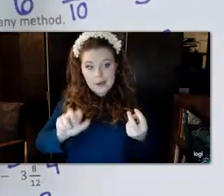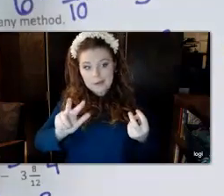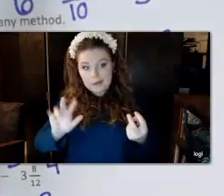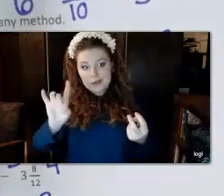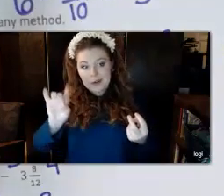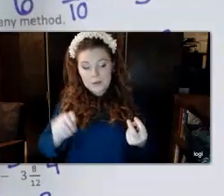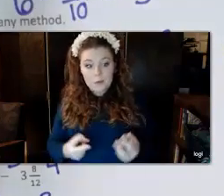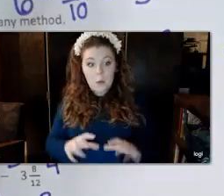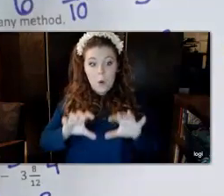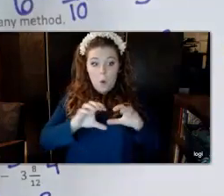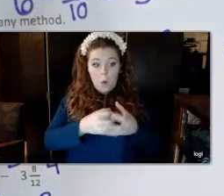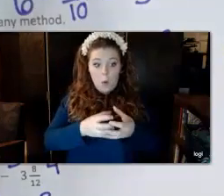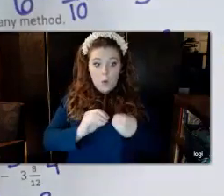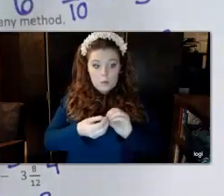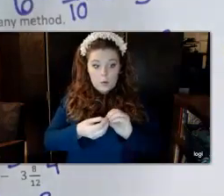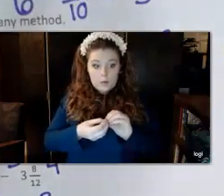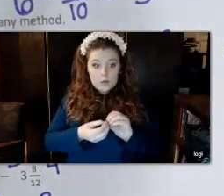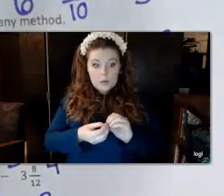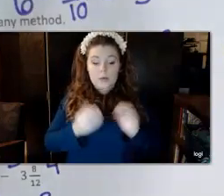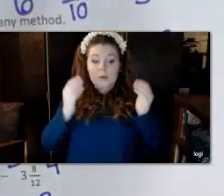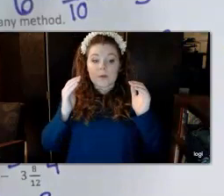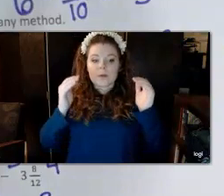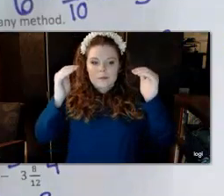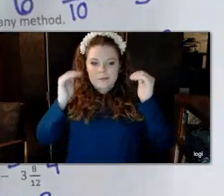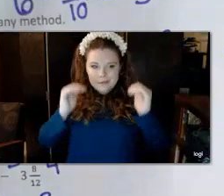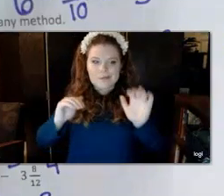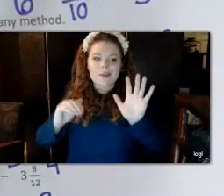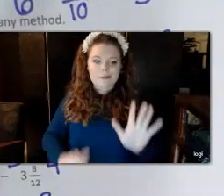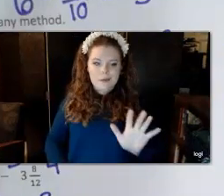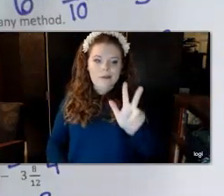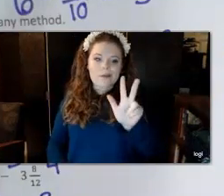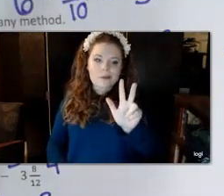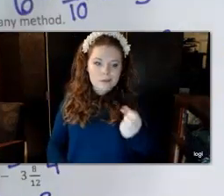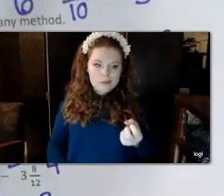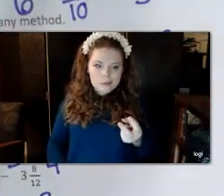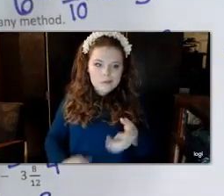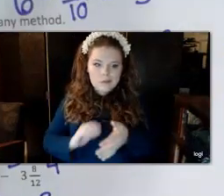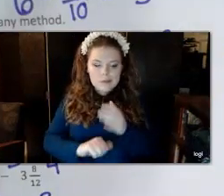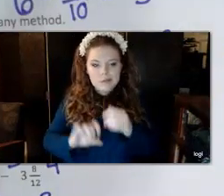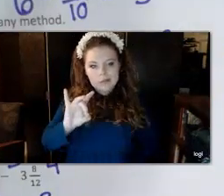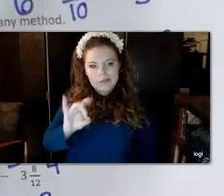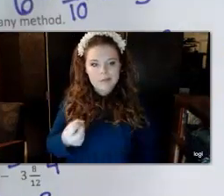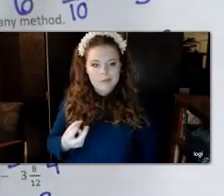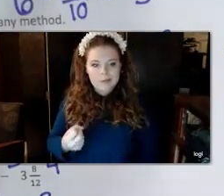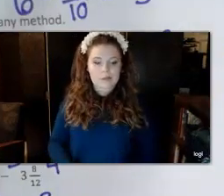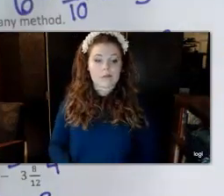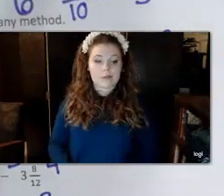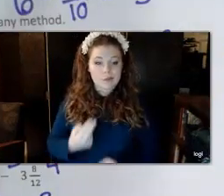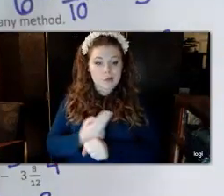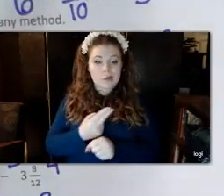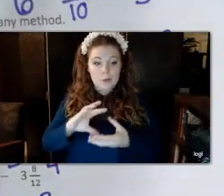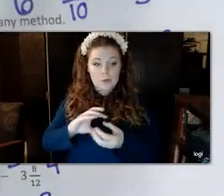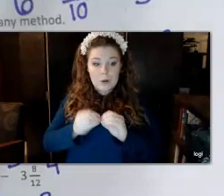first, which got me to my second step of 5 3/12 minus 8/12. There I did a number bond